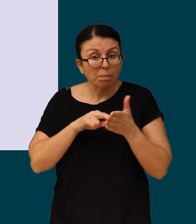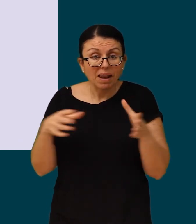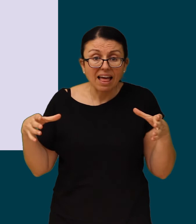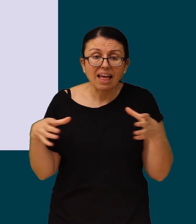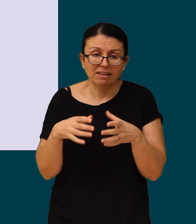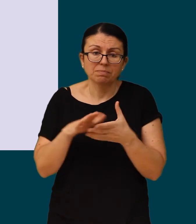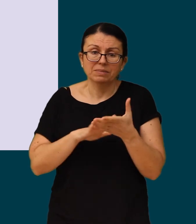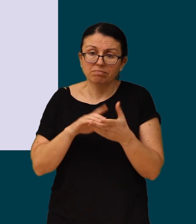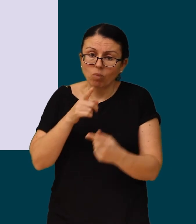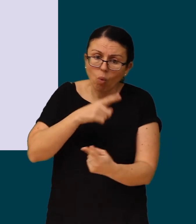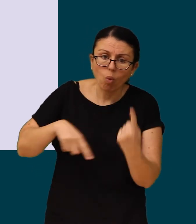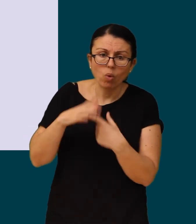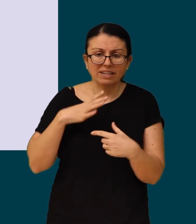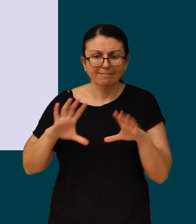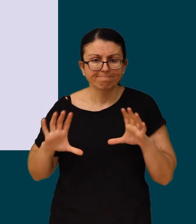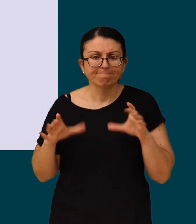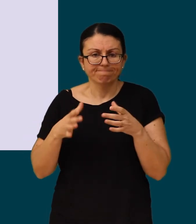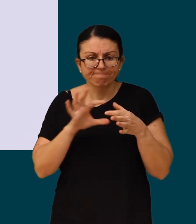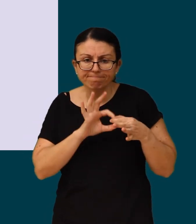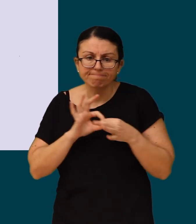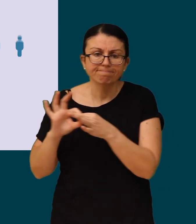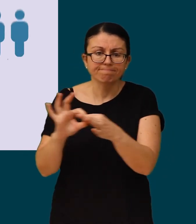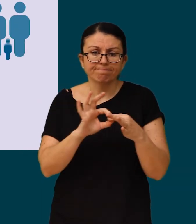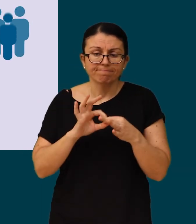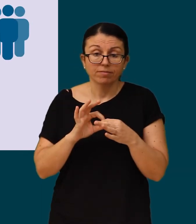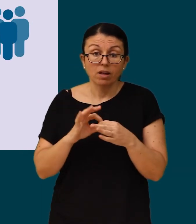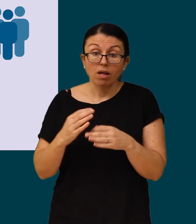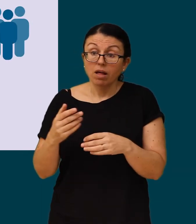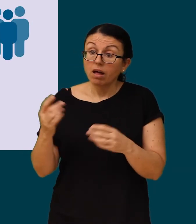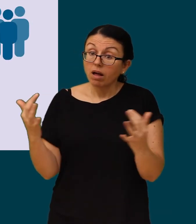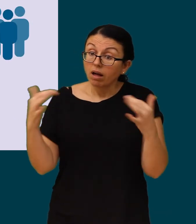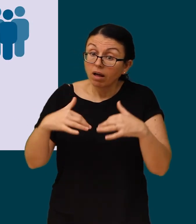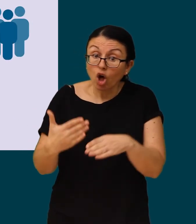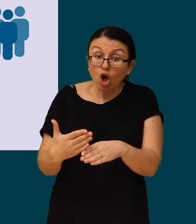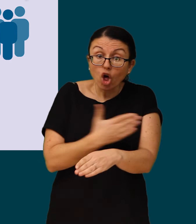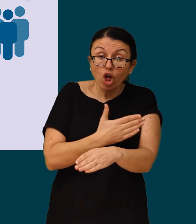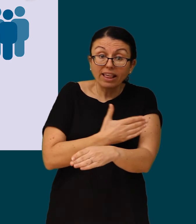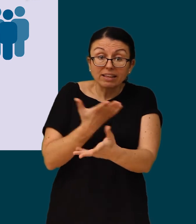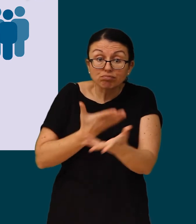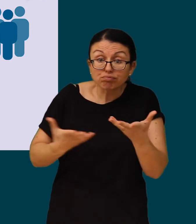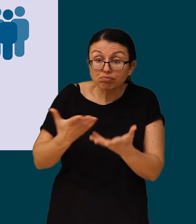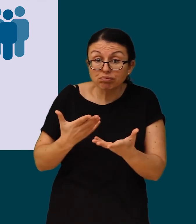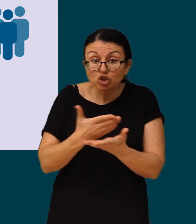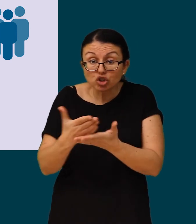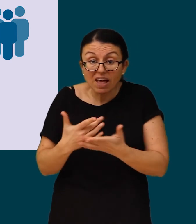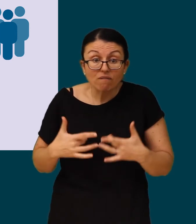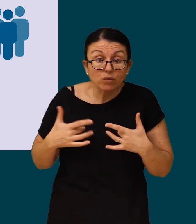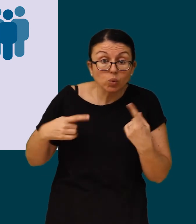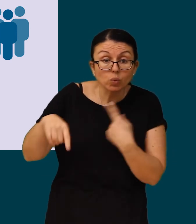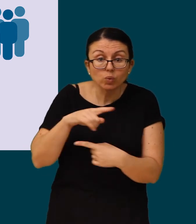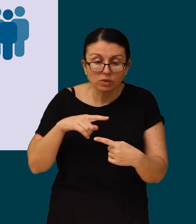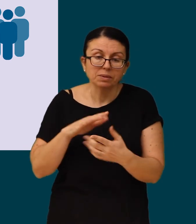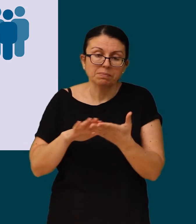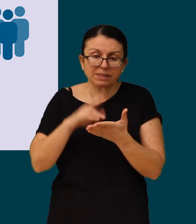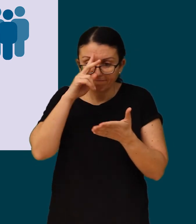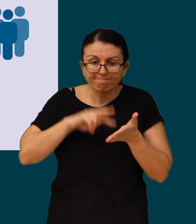Good planning decisions need everyone to work together. And the earlier people give their views and the more people get involved, the